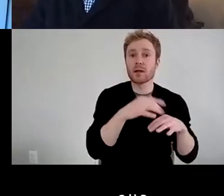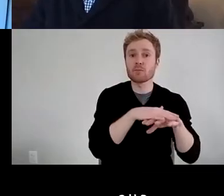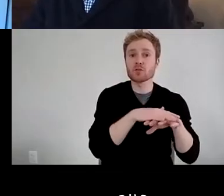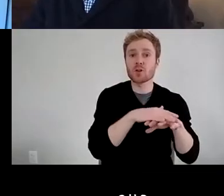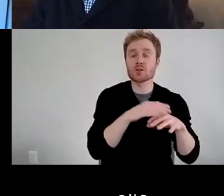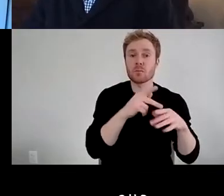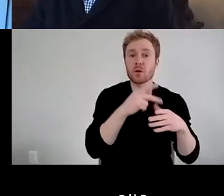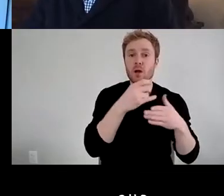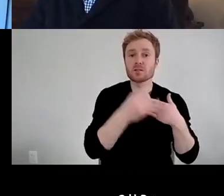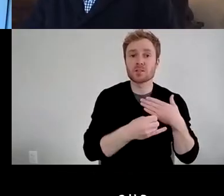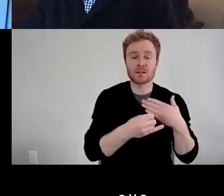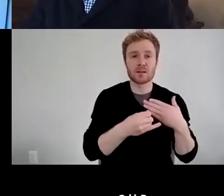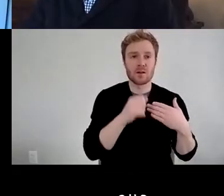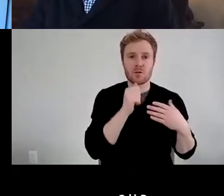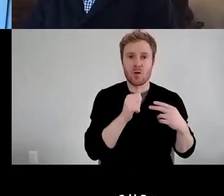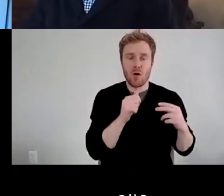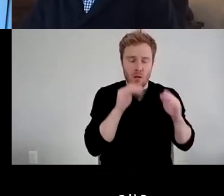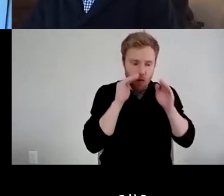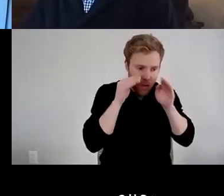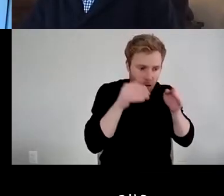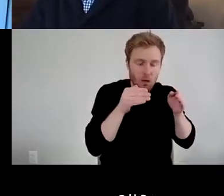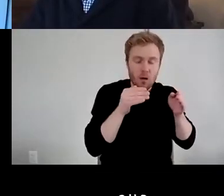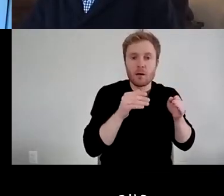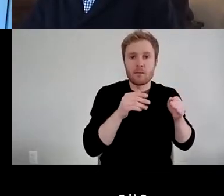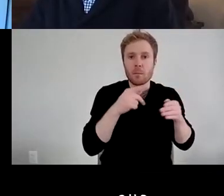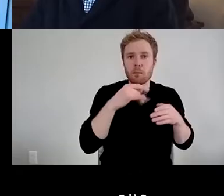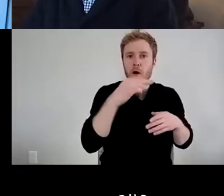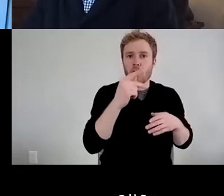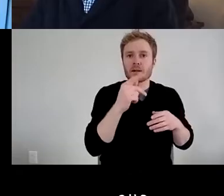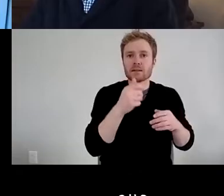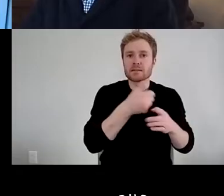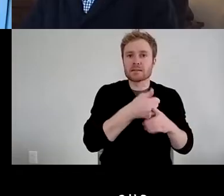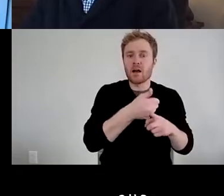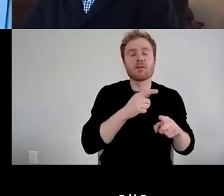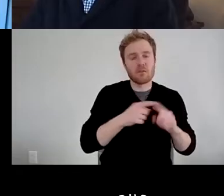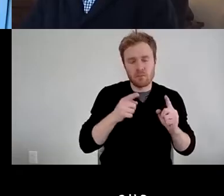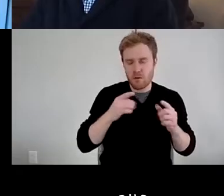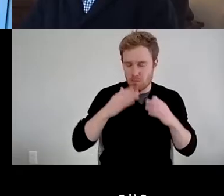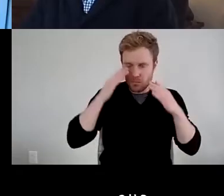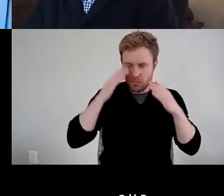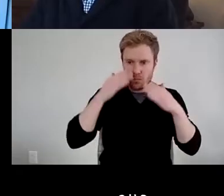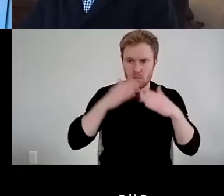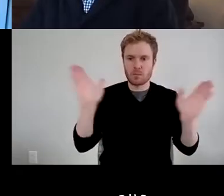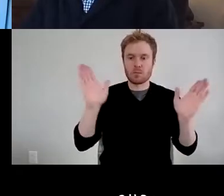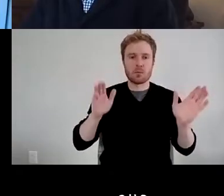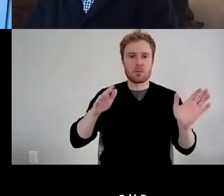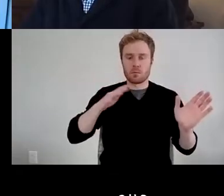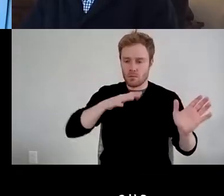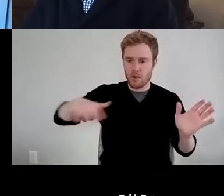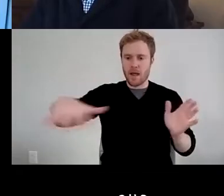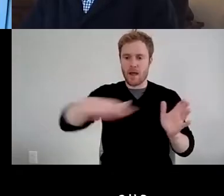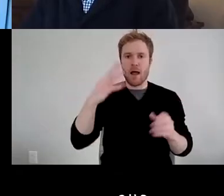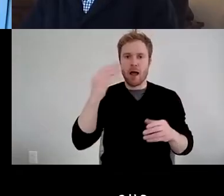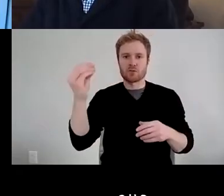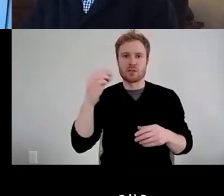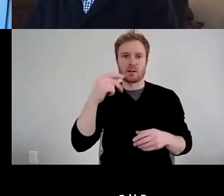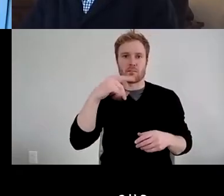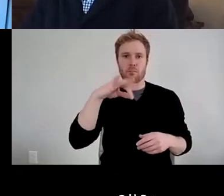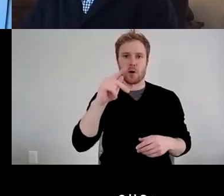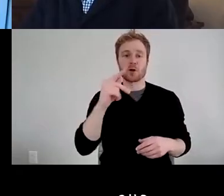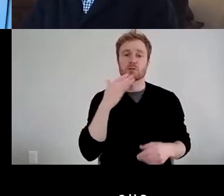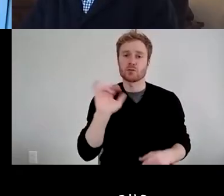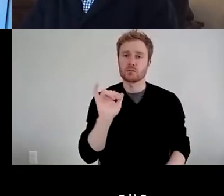for, you know, 5 or 6 neighborhoods, if not more. So I just want to thank her for the willingness to do that and look at the scope, not just